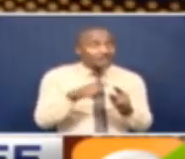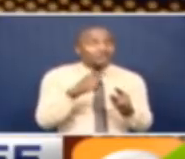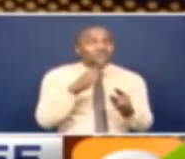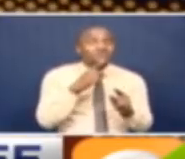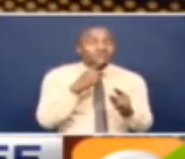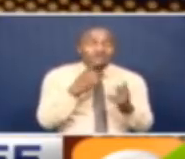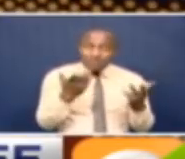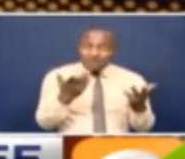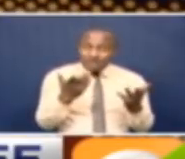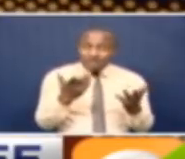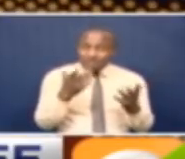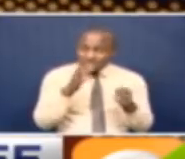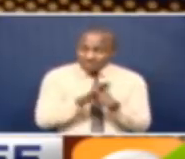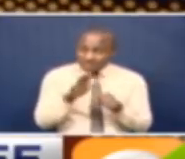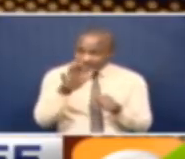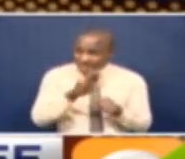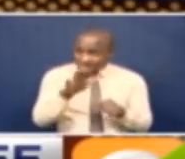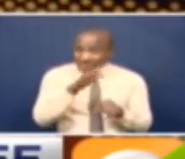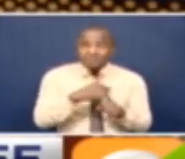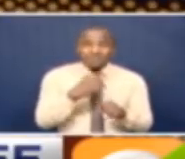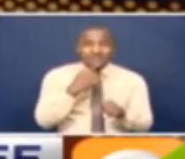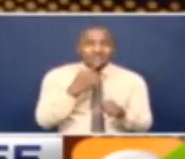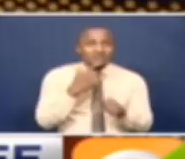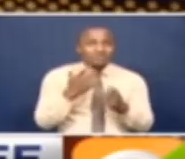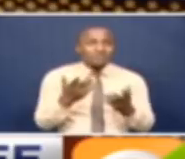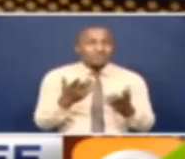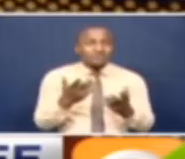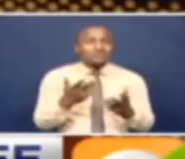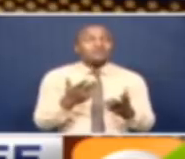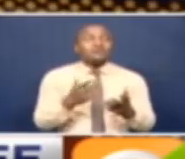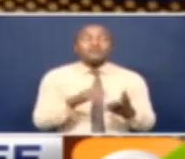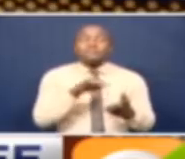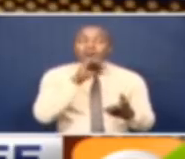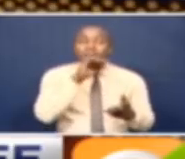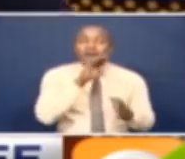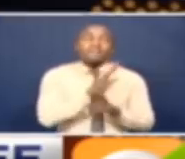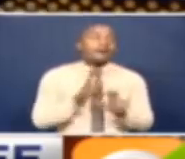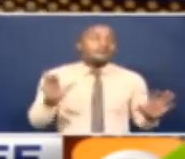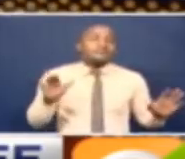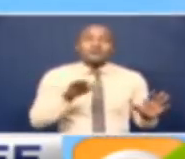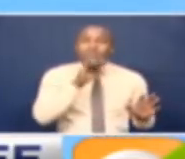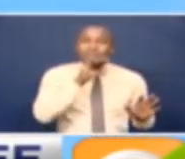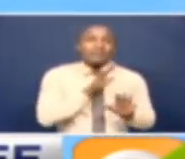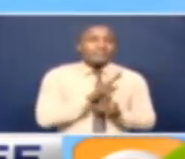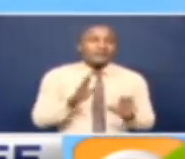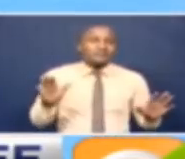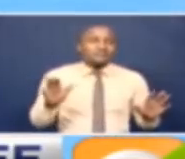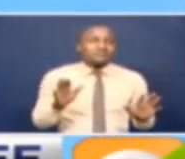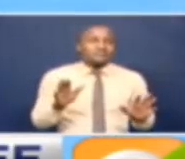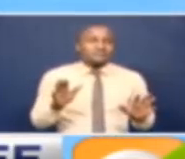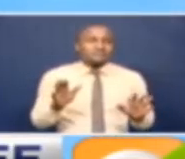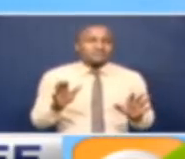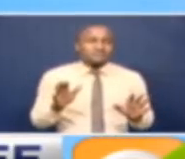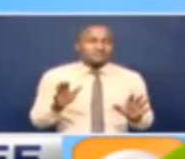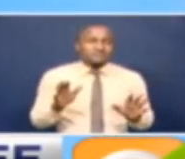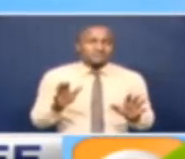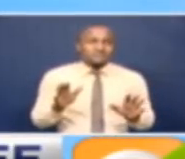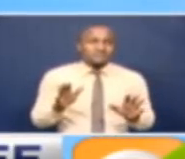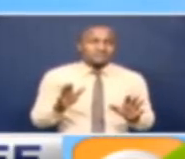the platforms to appease the Baba base was that you loved Baba a lot more. So what you need to do is just to put on a cap. That's what Hassan Joho did.